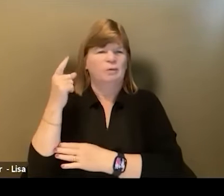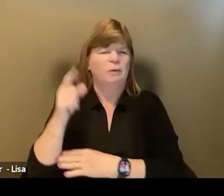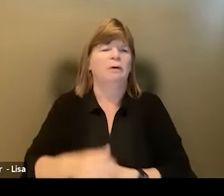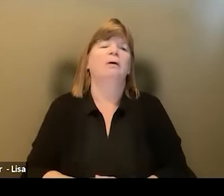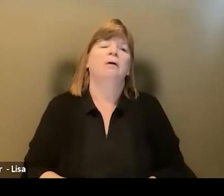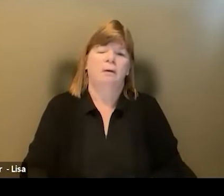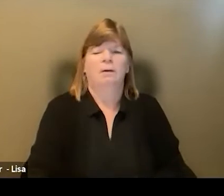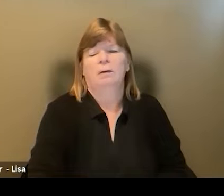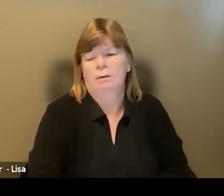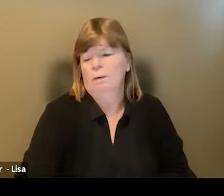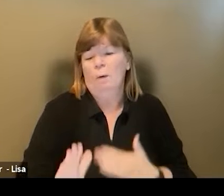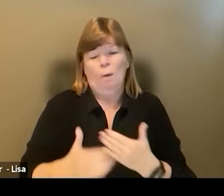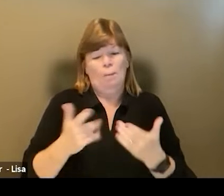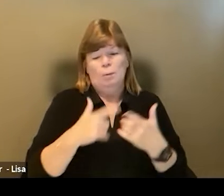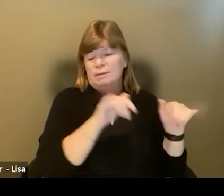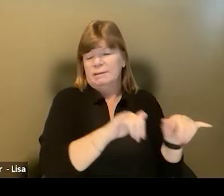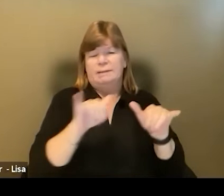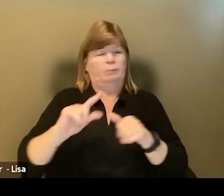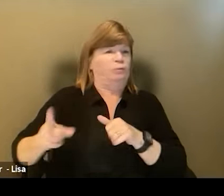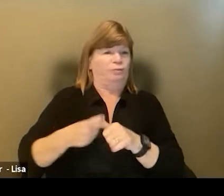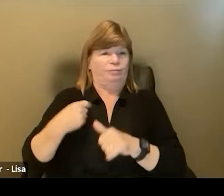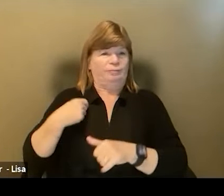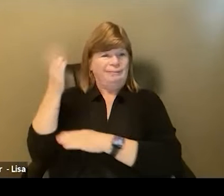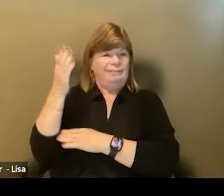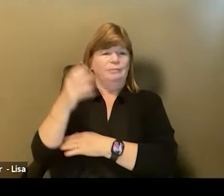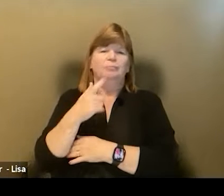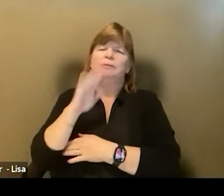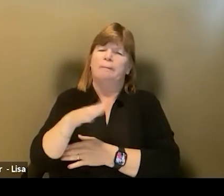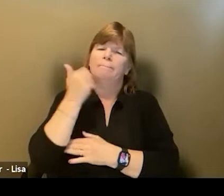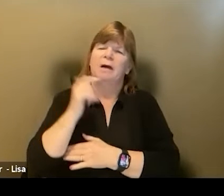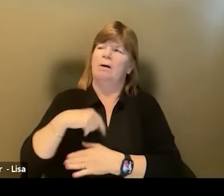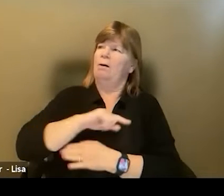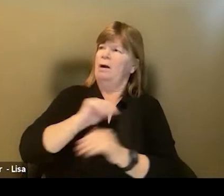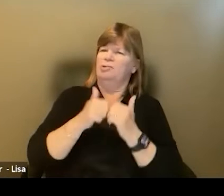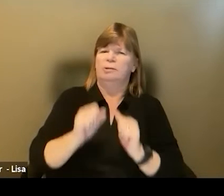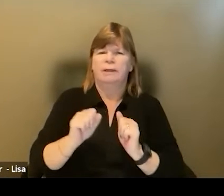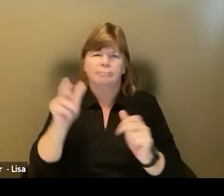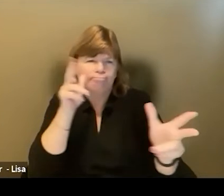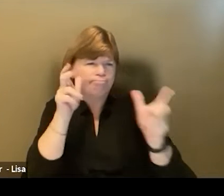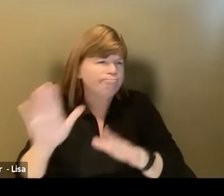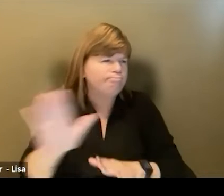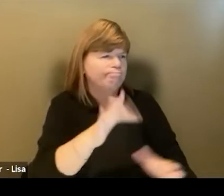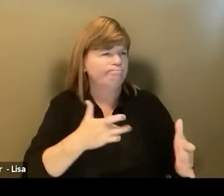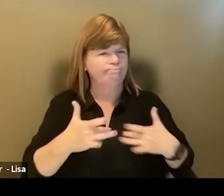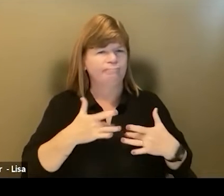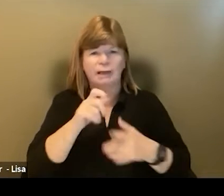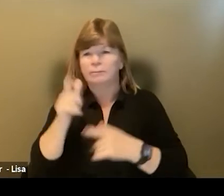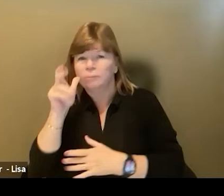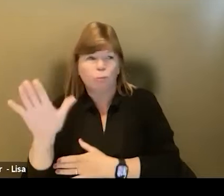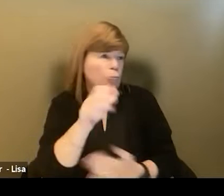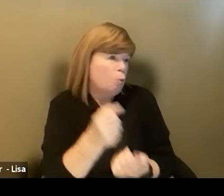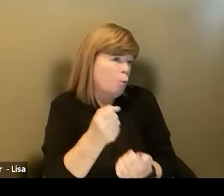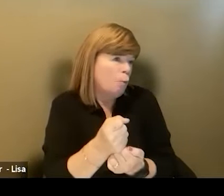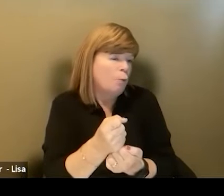to our first presentation, it is the best way for our agency to hear your concerns and also hear your support.